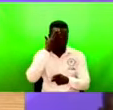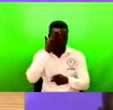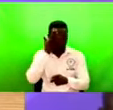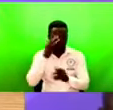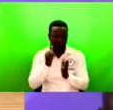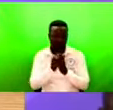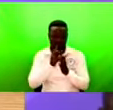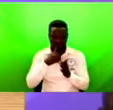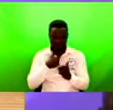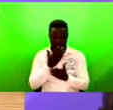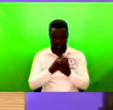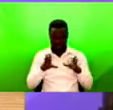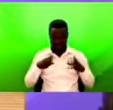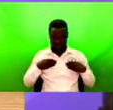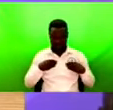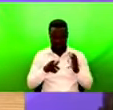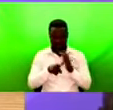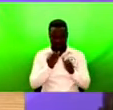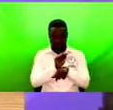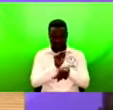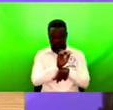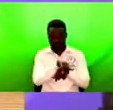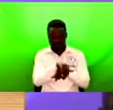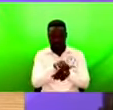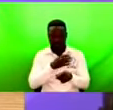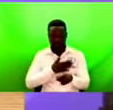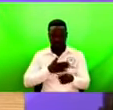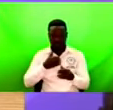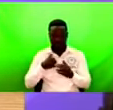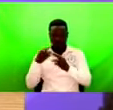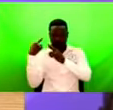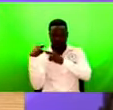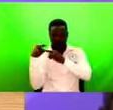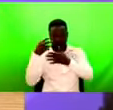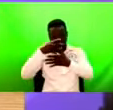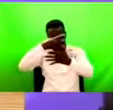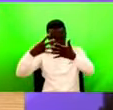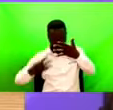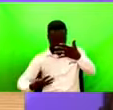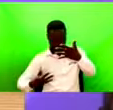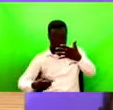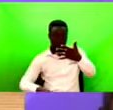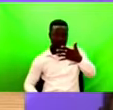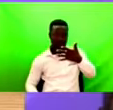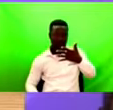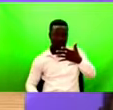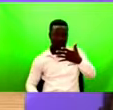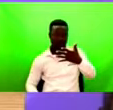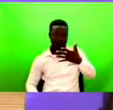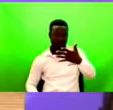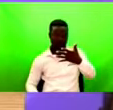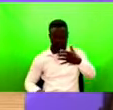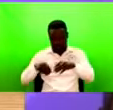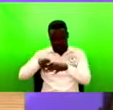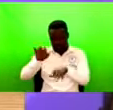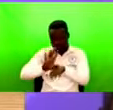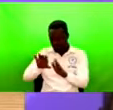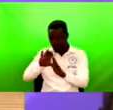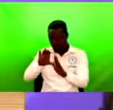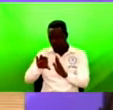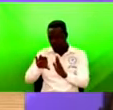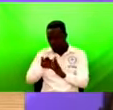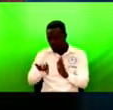that acceptance of this office of trust places upon you responsibilities as stipulated in the Church's